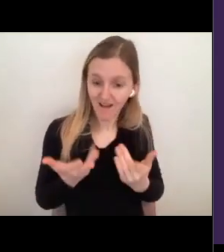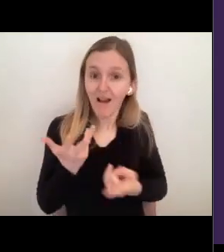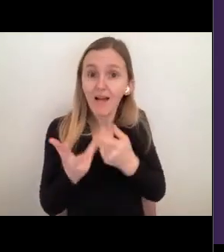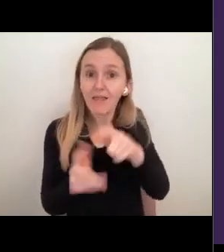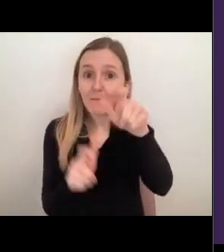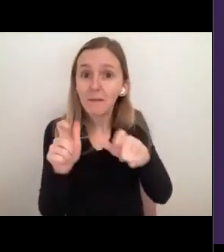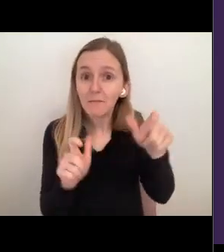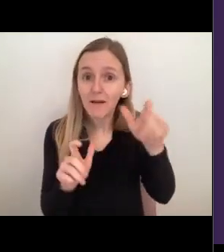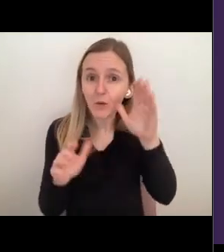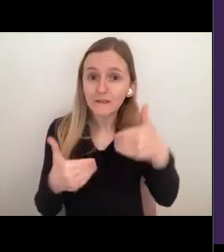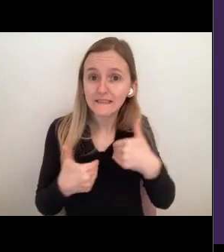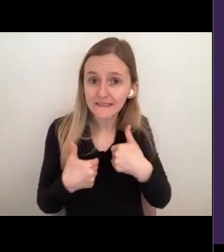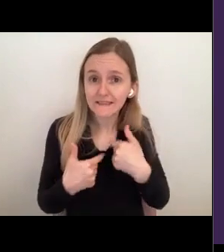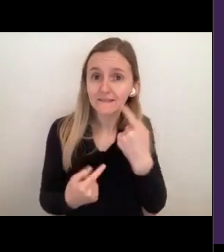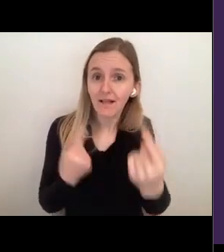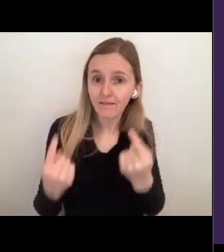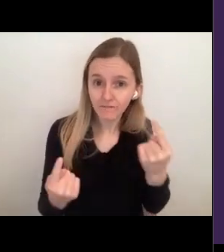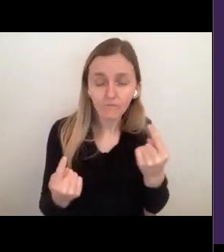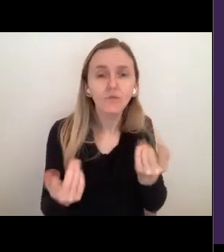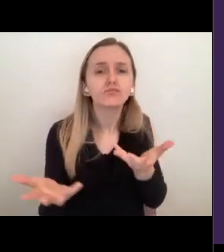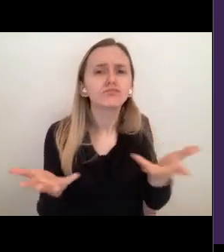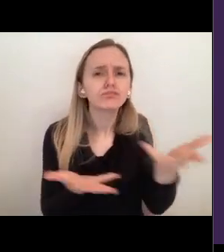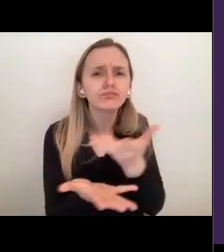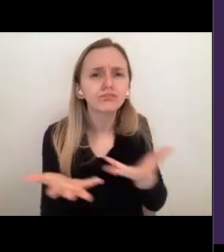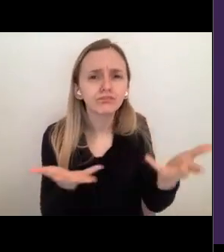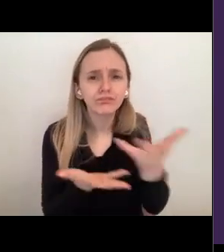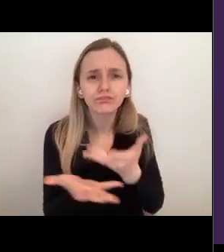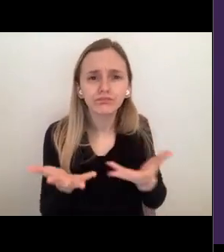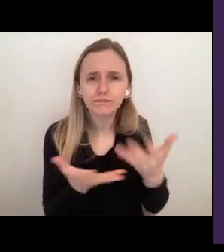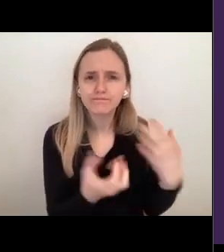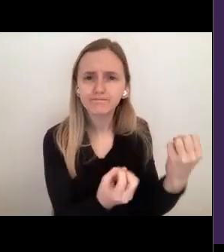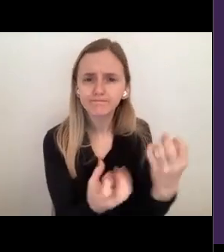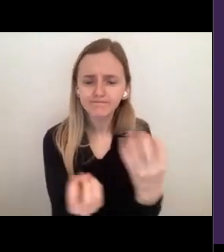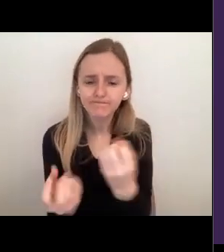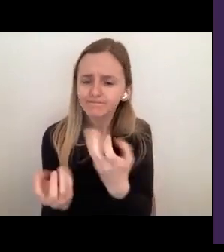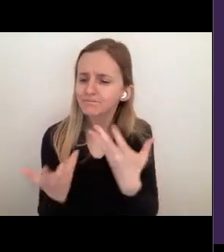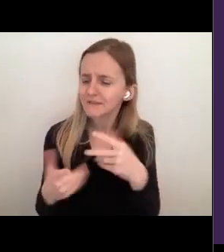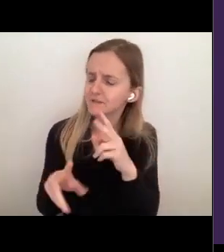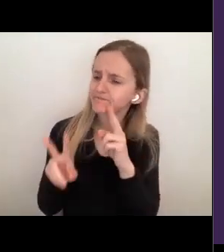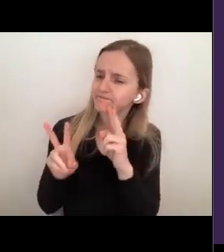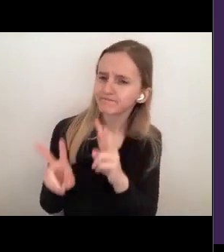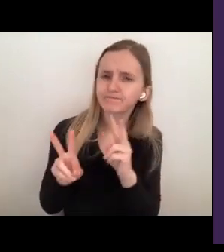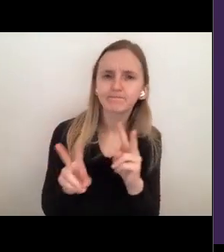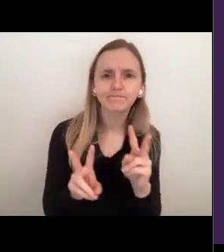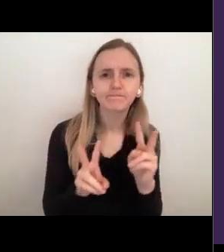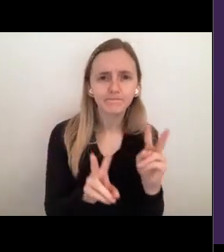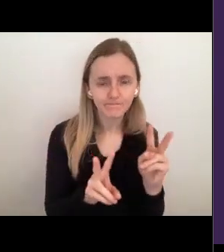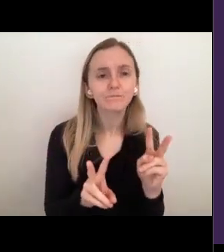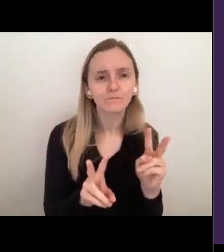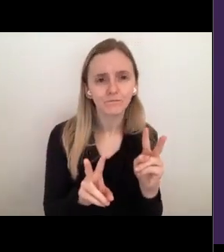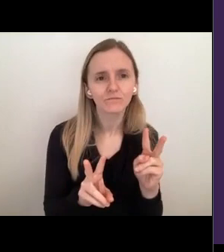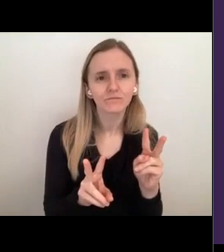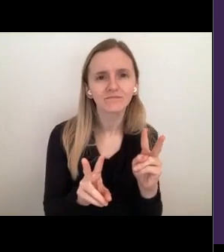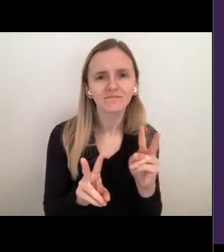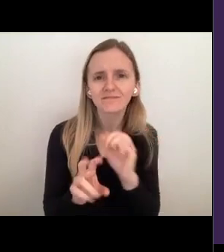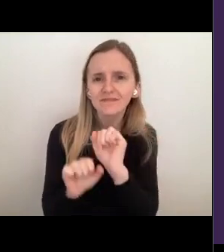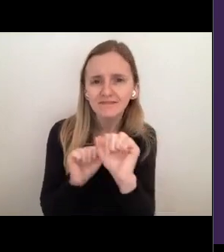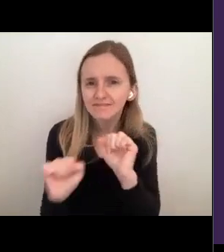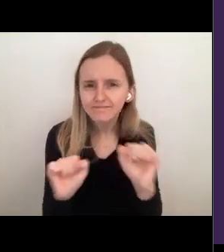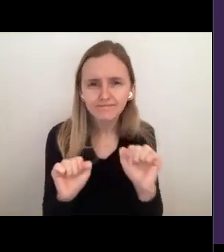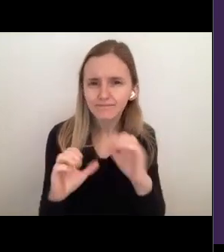people, and looked and observed the different communications that